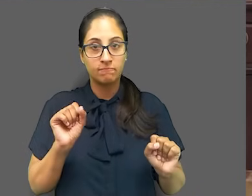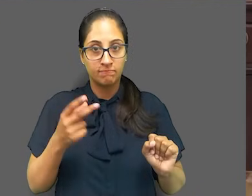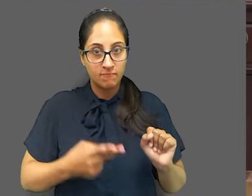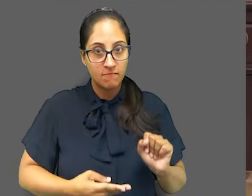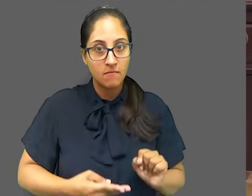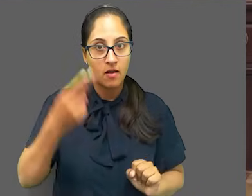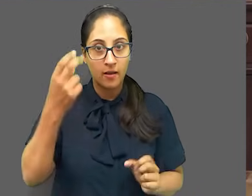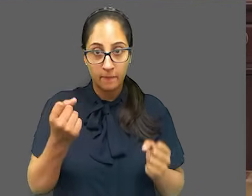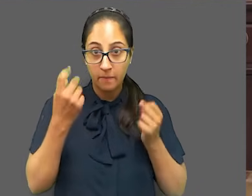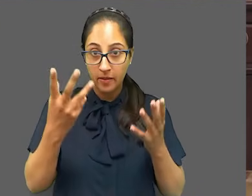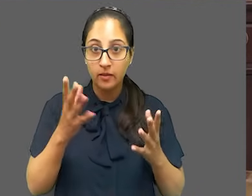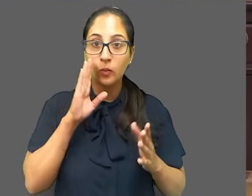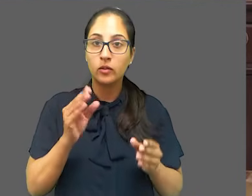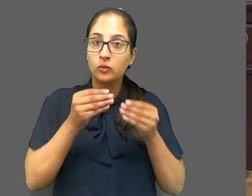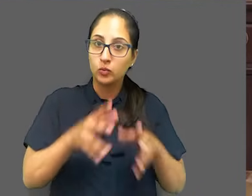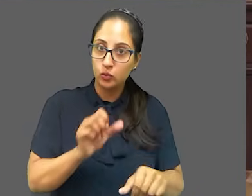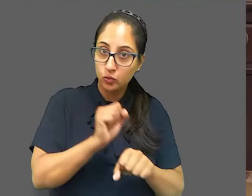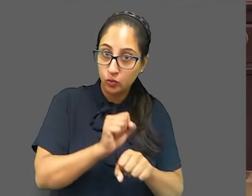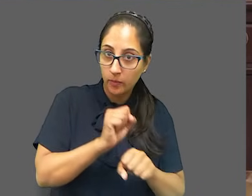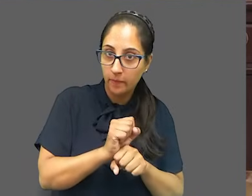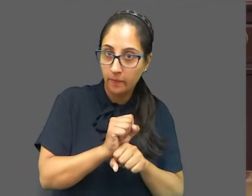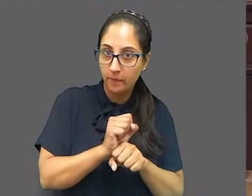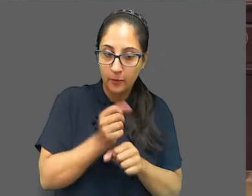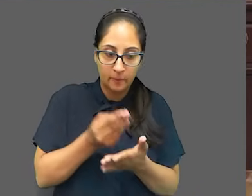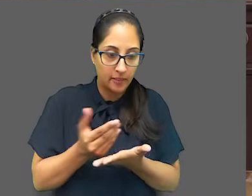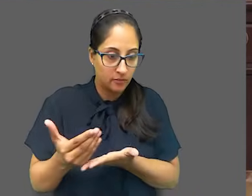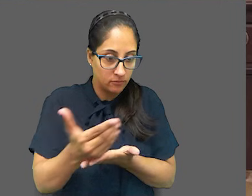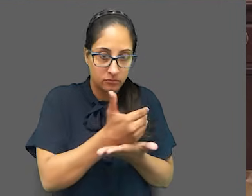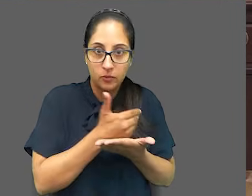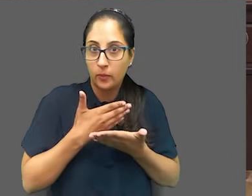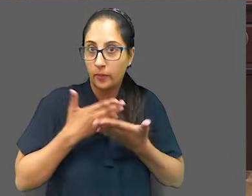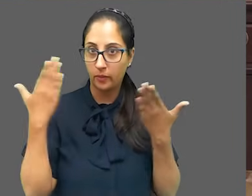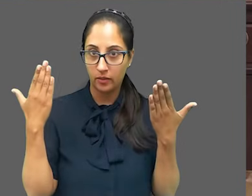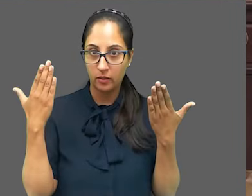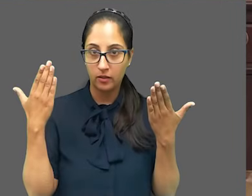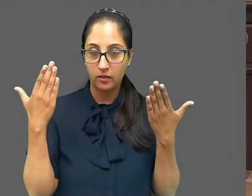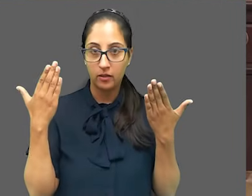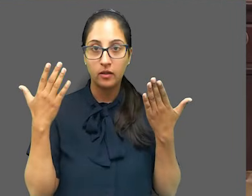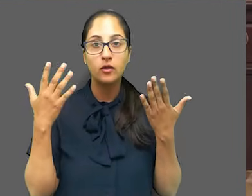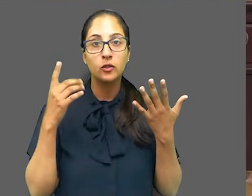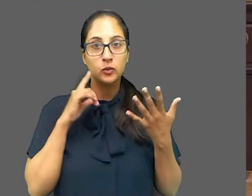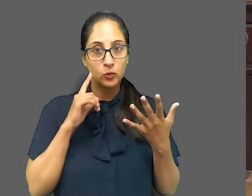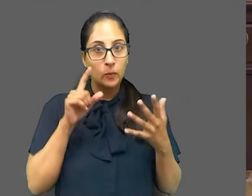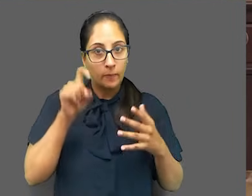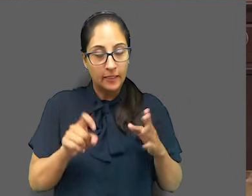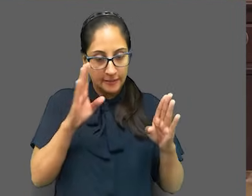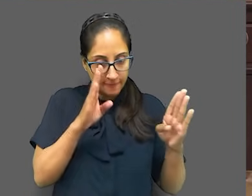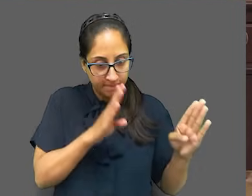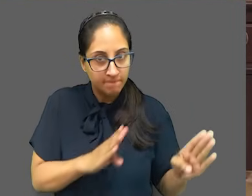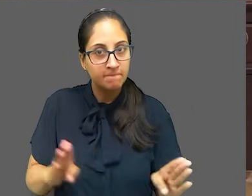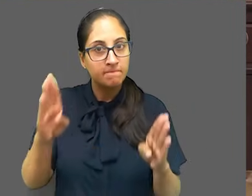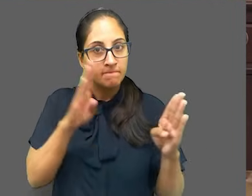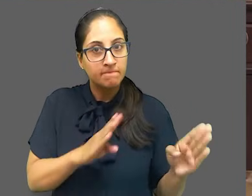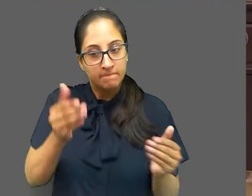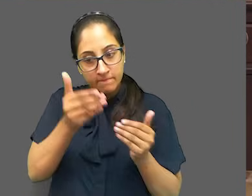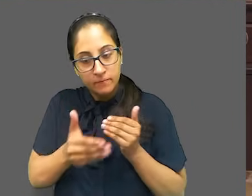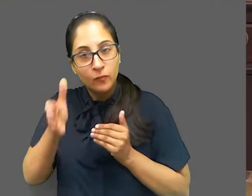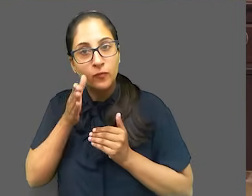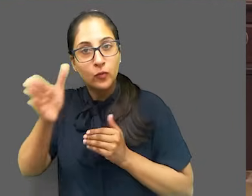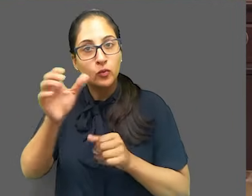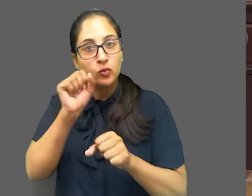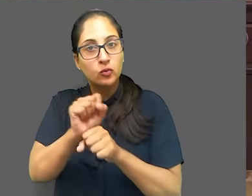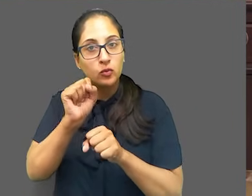their employment and incomes, that they should seek long-term solutions to the employment challenges